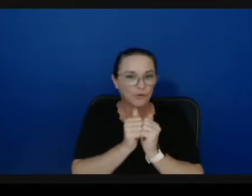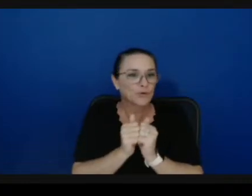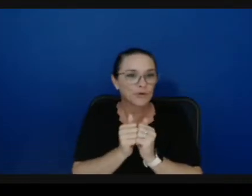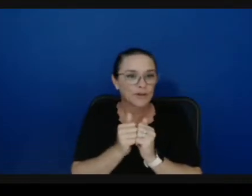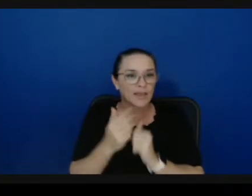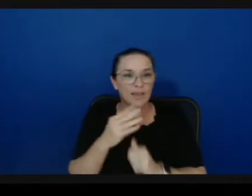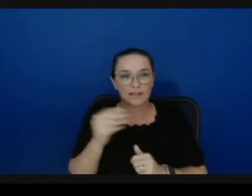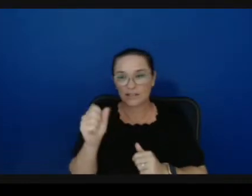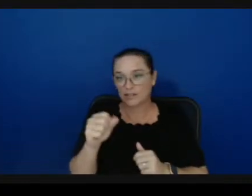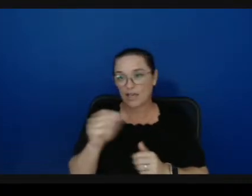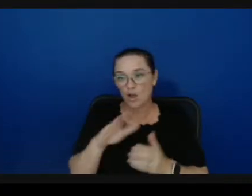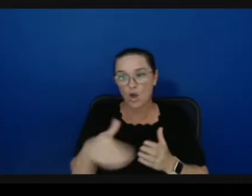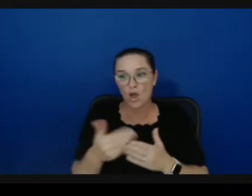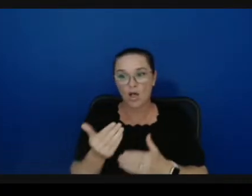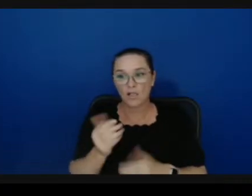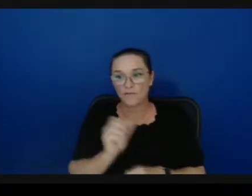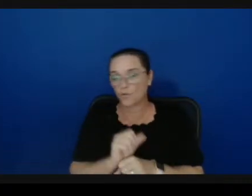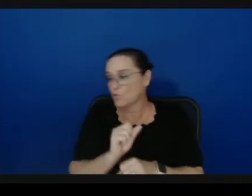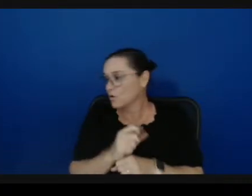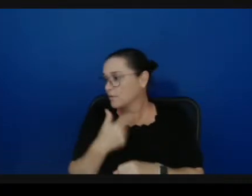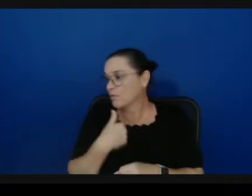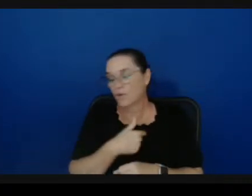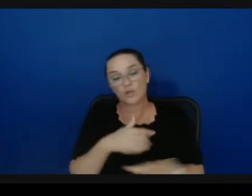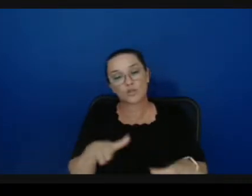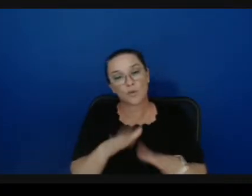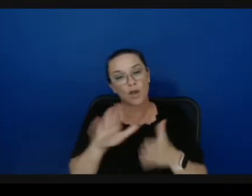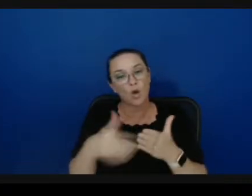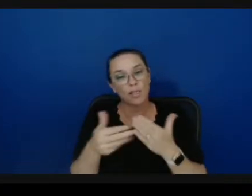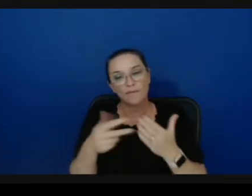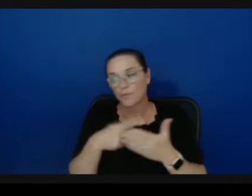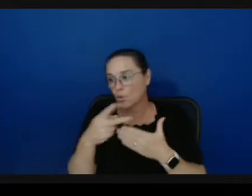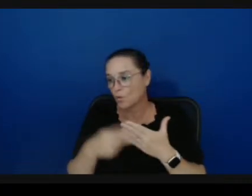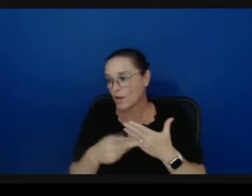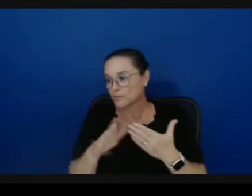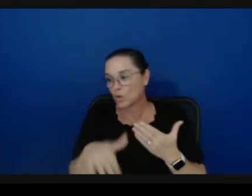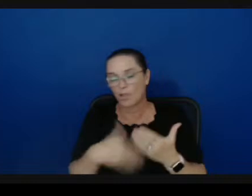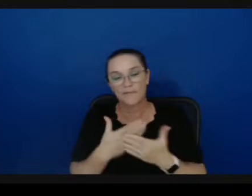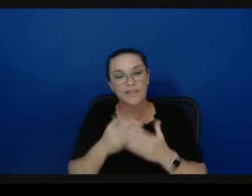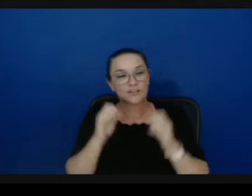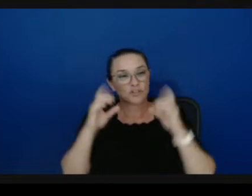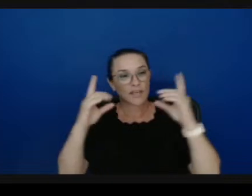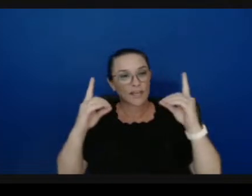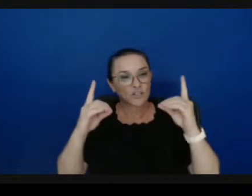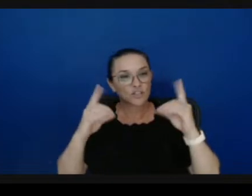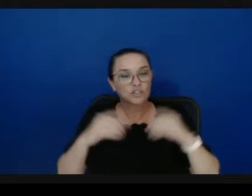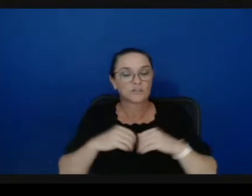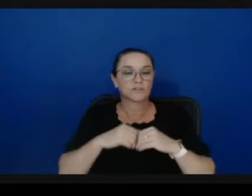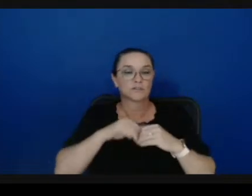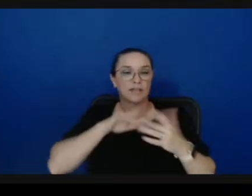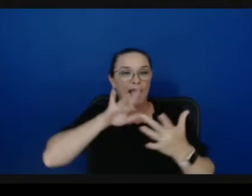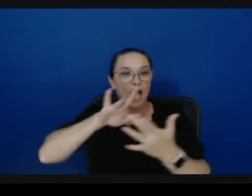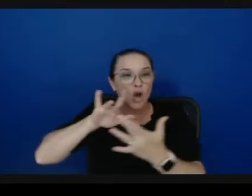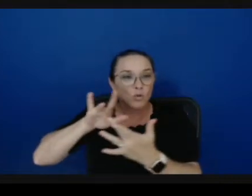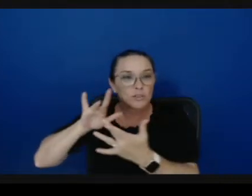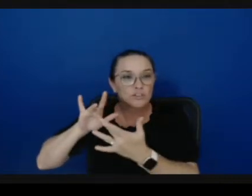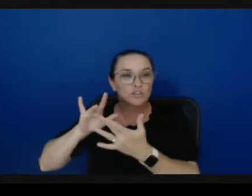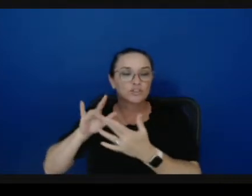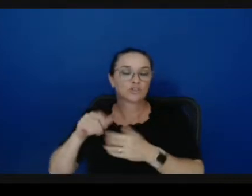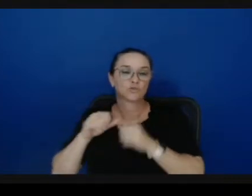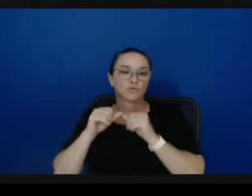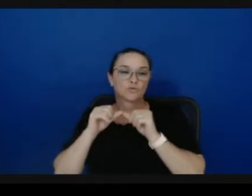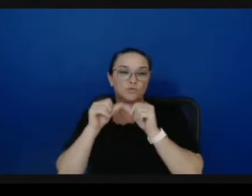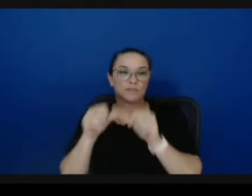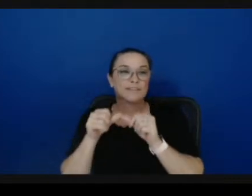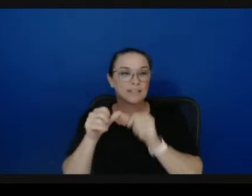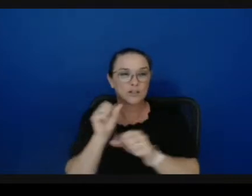yeah, all of everything we're doing, all of our programs, all of the education, outreach, our resilience work with civil defense,